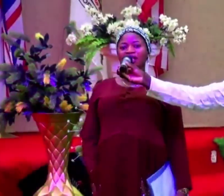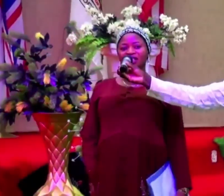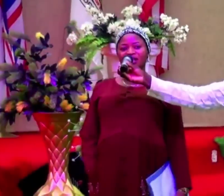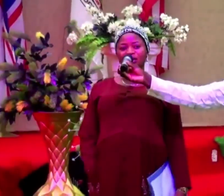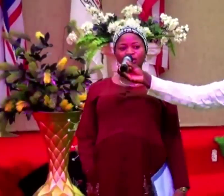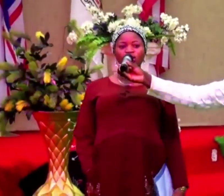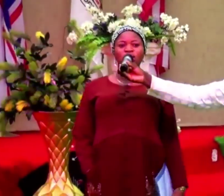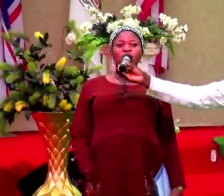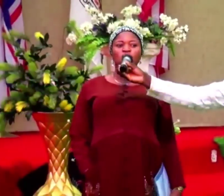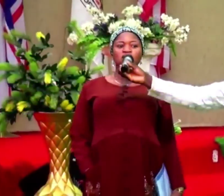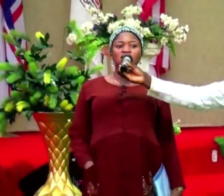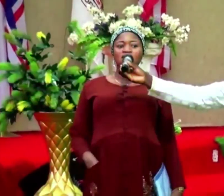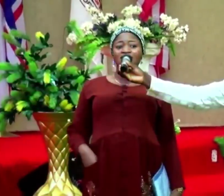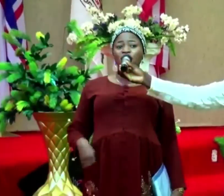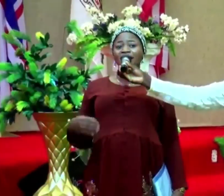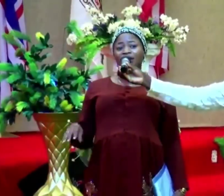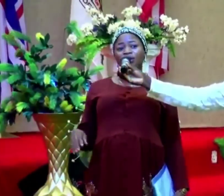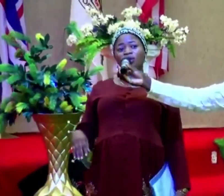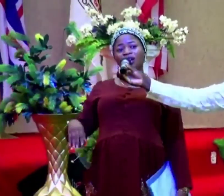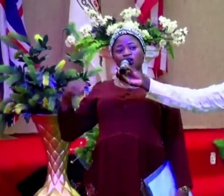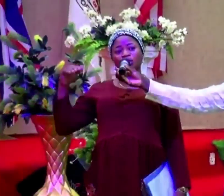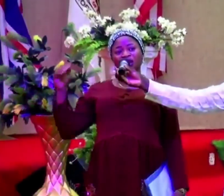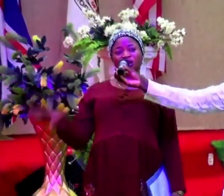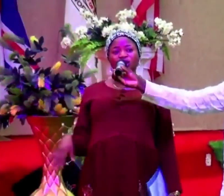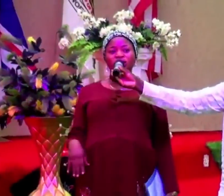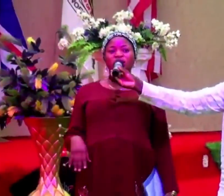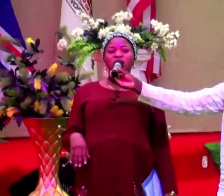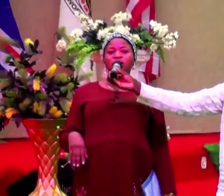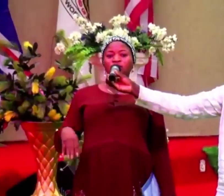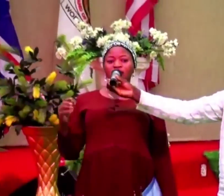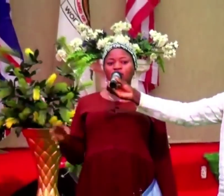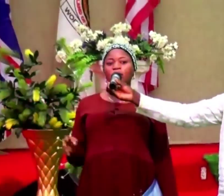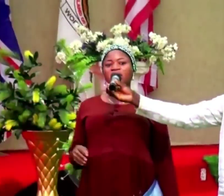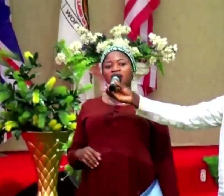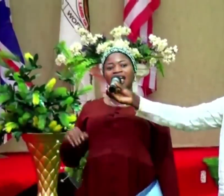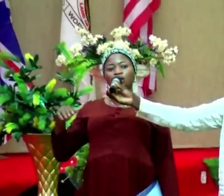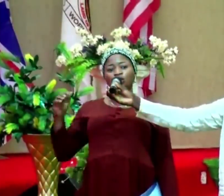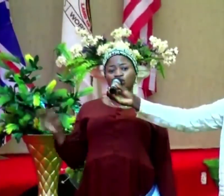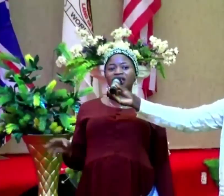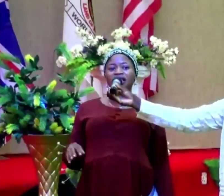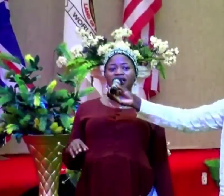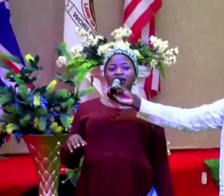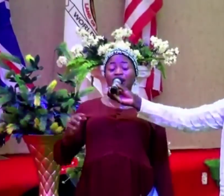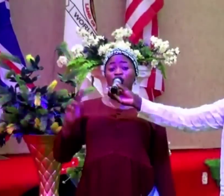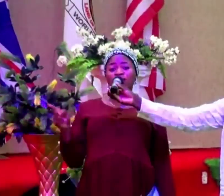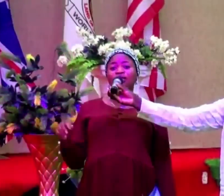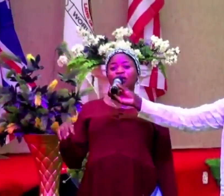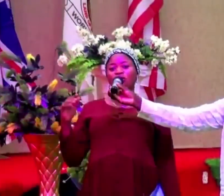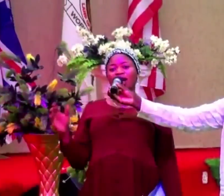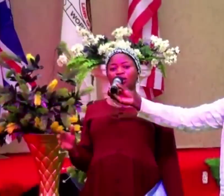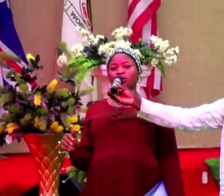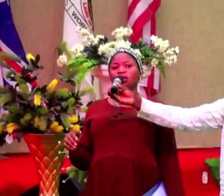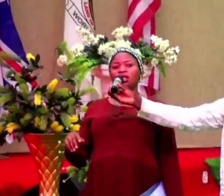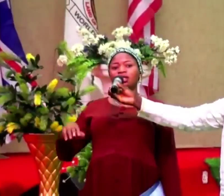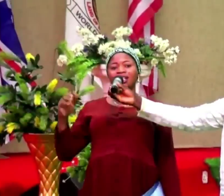mo wa ni idaduro so igba ti mo wa ni idaduro yen mo wa lo se operation kan igba ti mo se operation yen leyin osu meje abi osu mejo mo